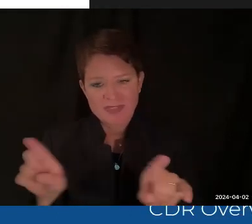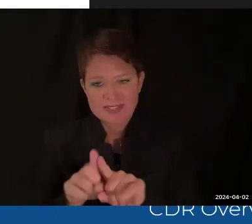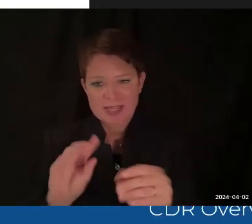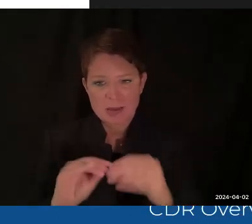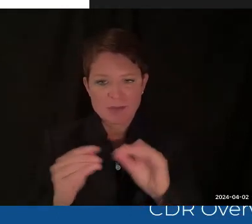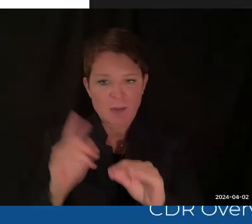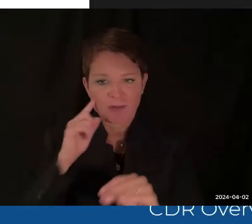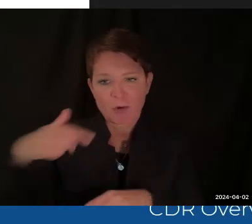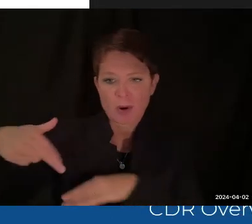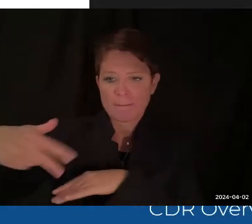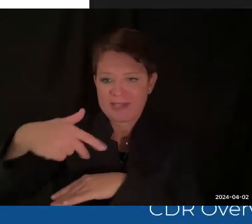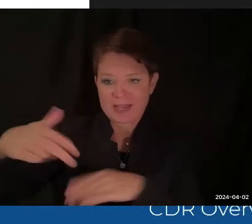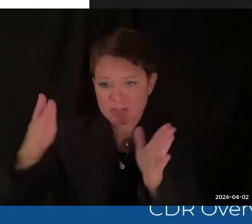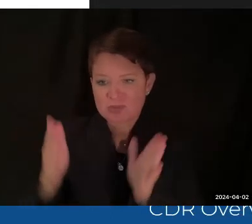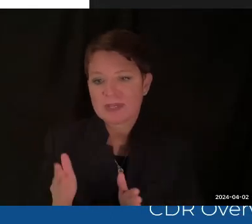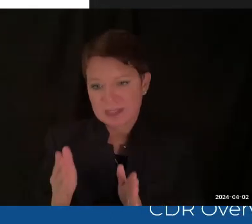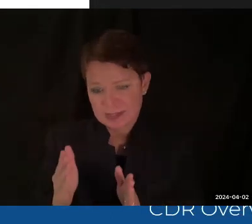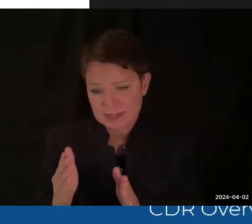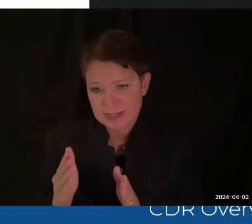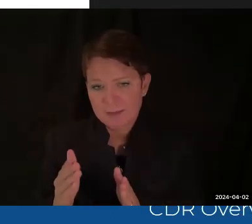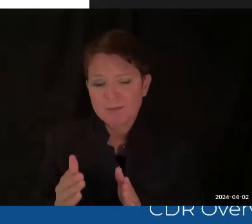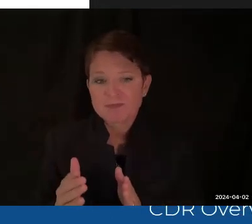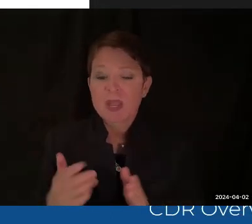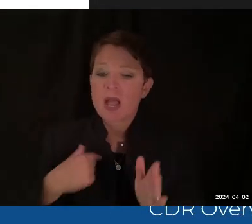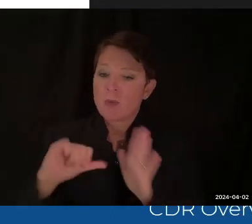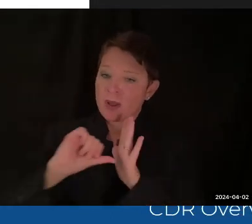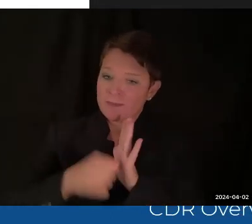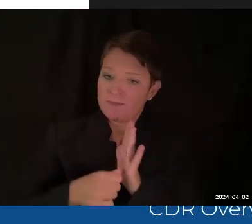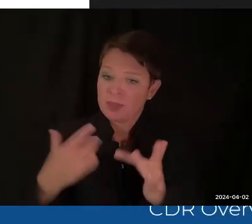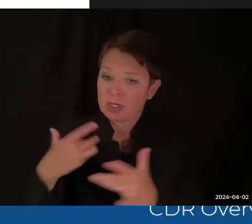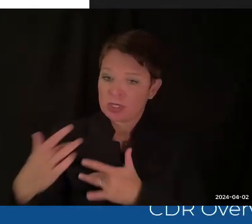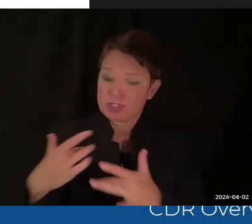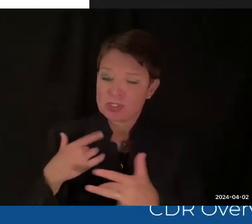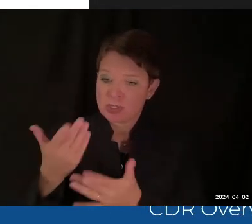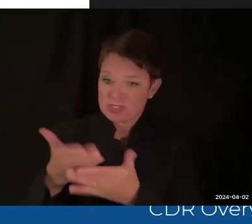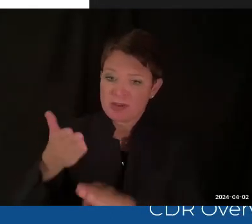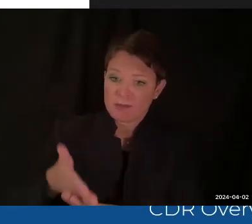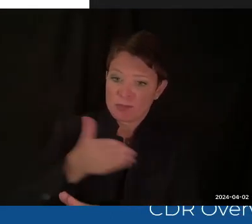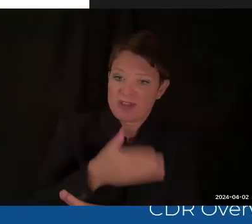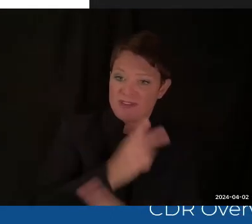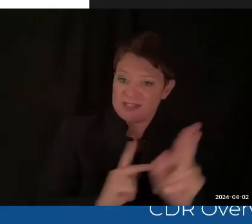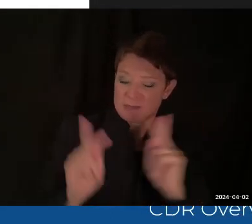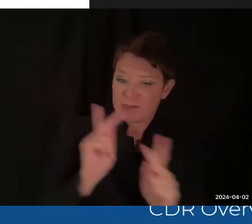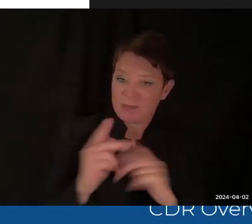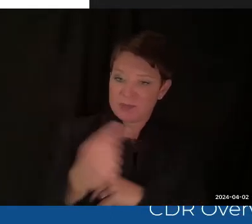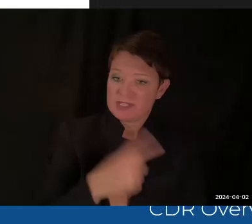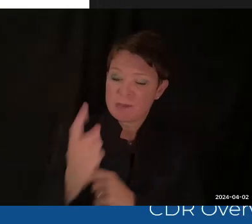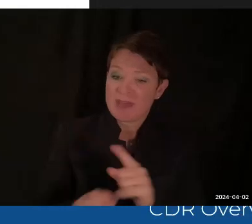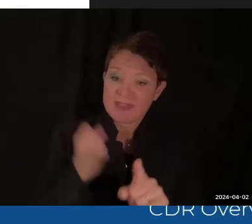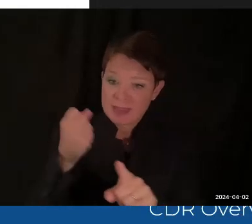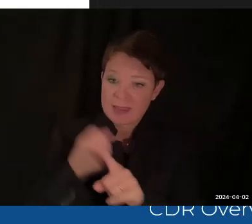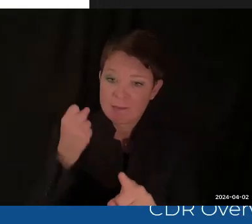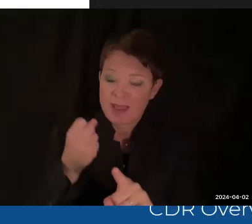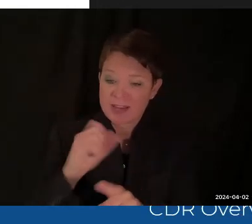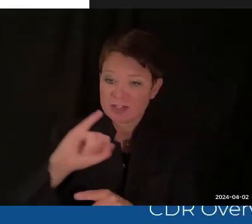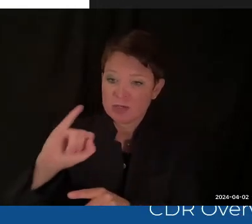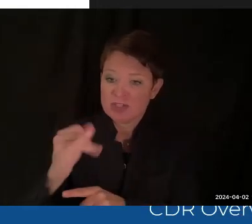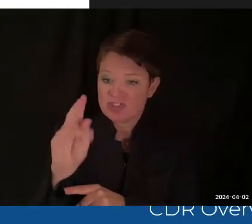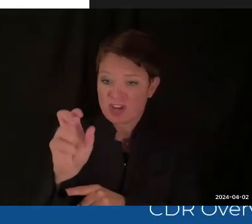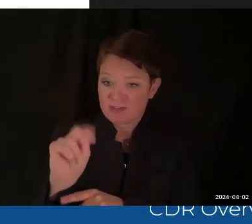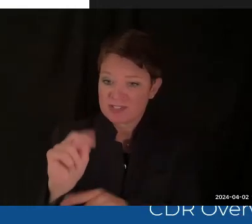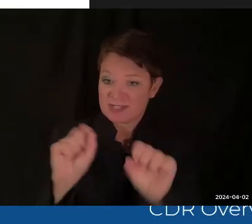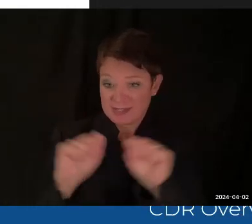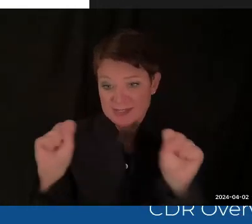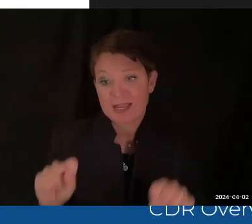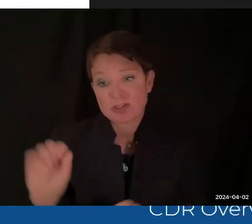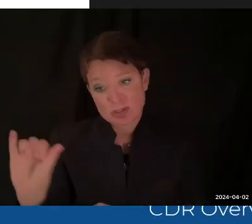for pedestrians too. I'd like to echo the concerns of previous people on this call about the impacts to Jefferson Station as